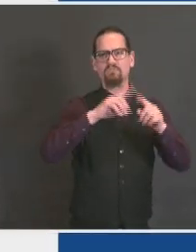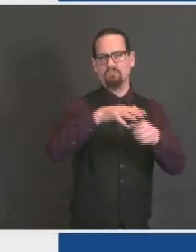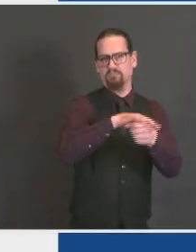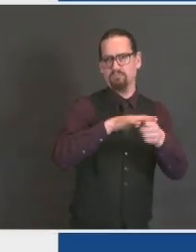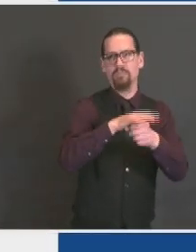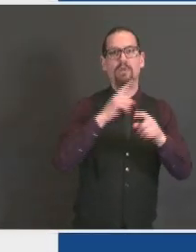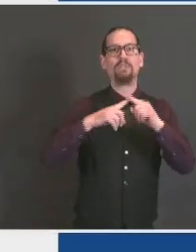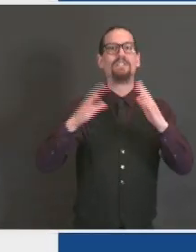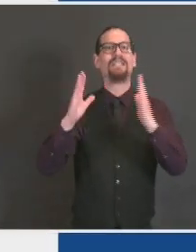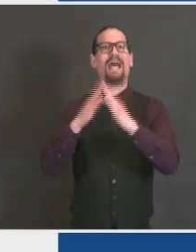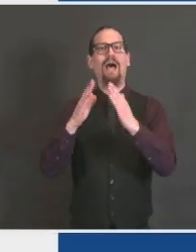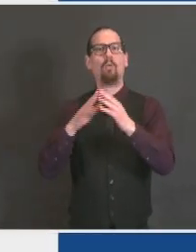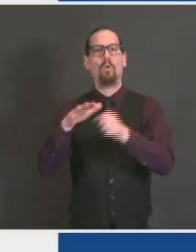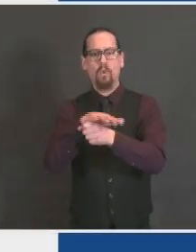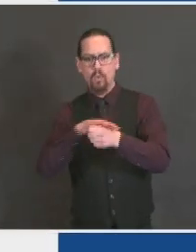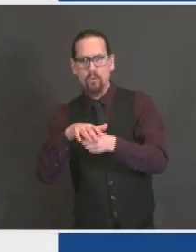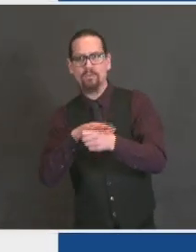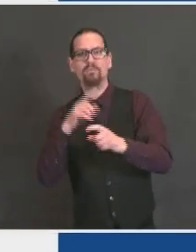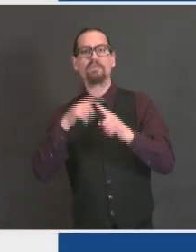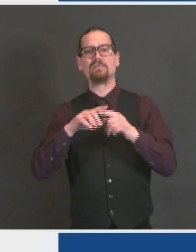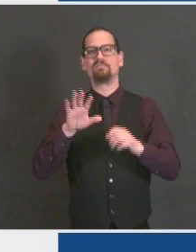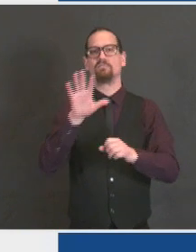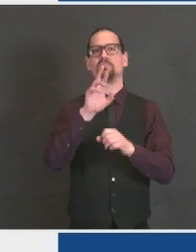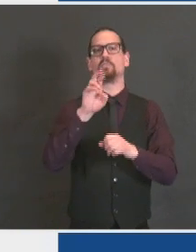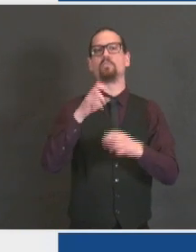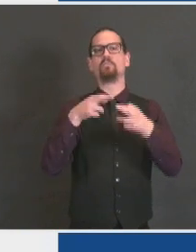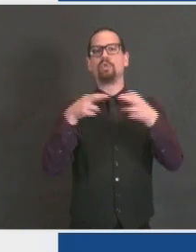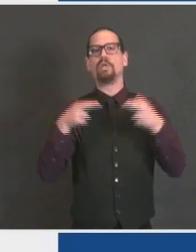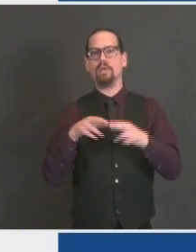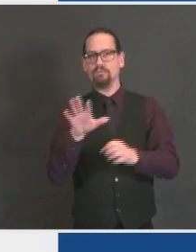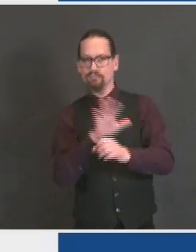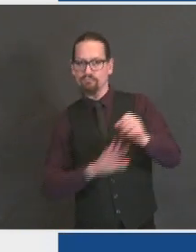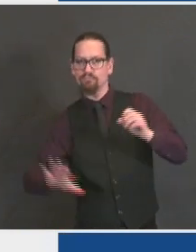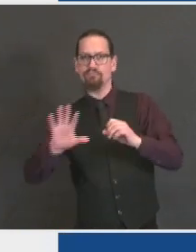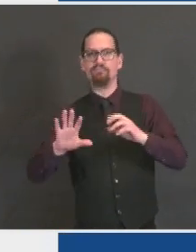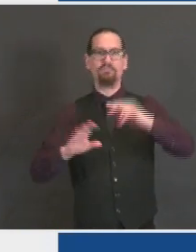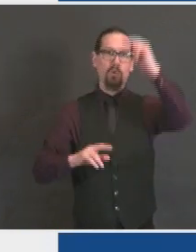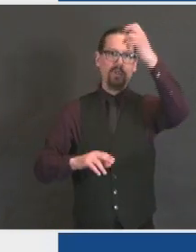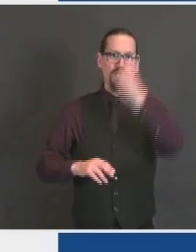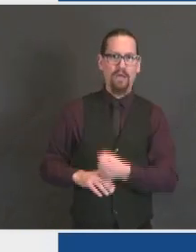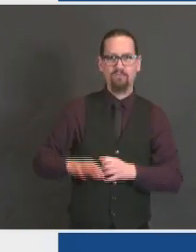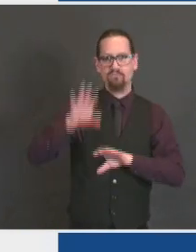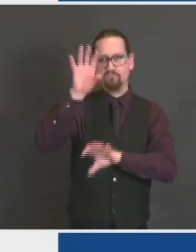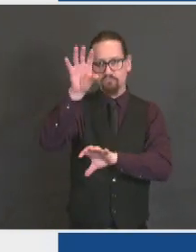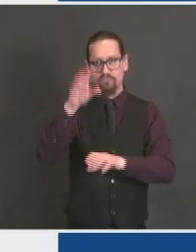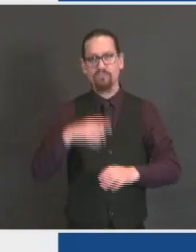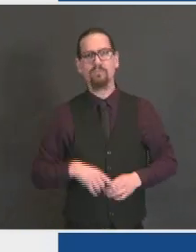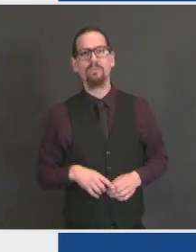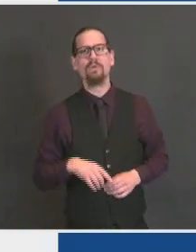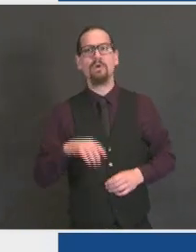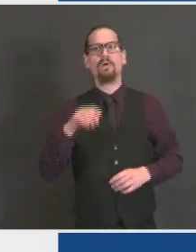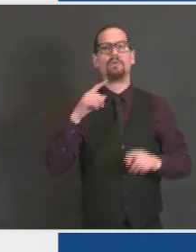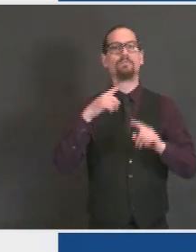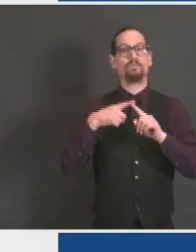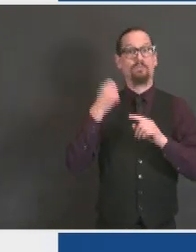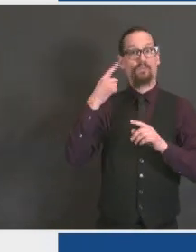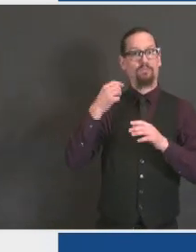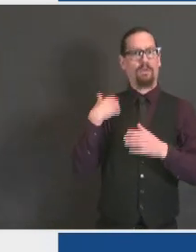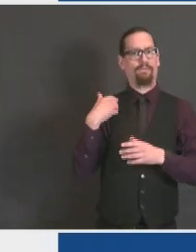regional vaccination sites. The third type is our state-run vaccination